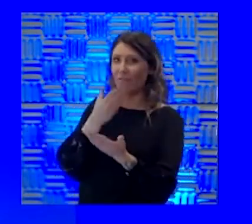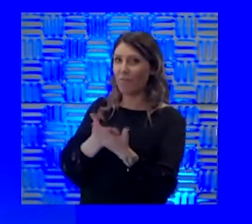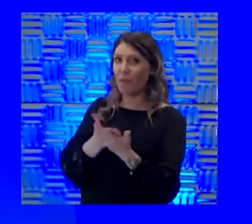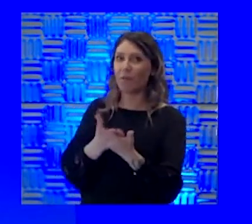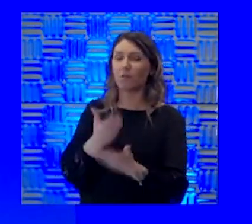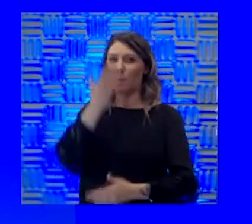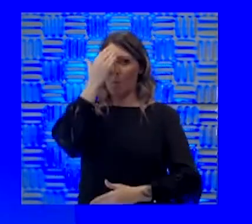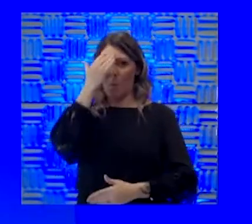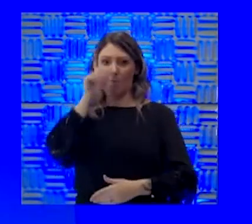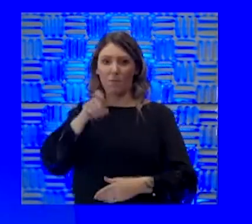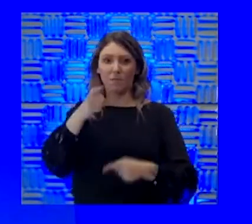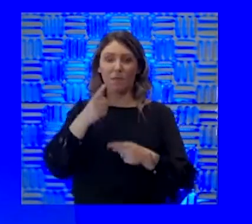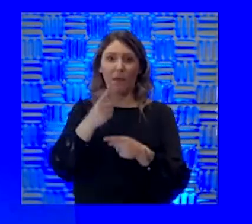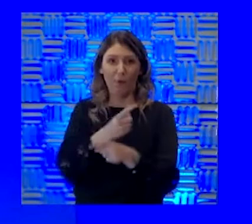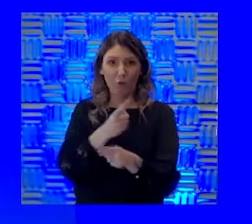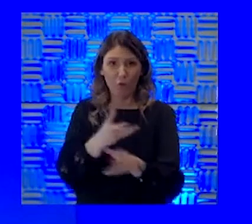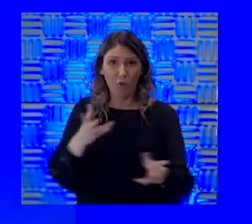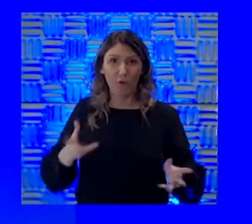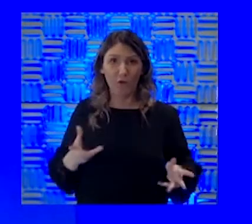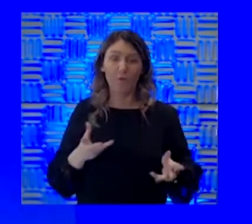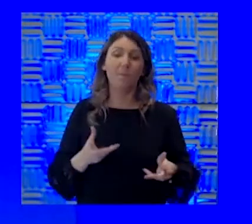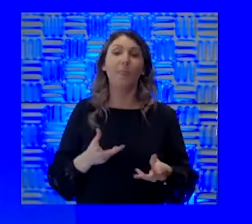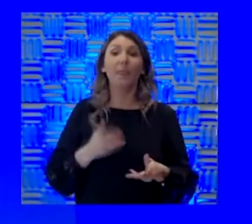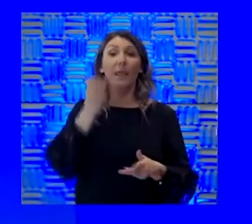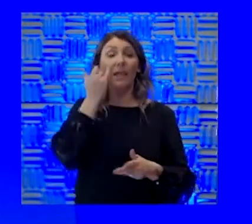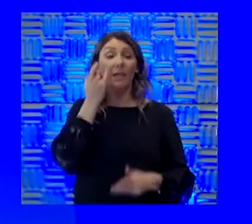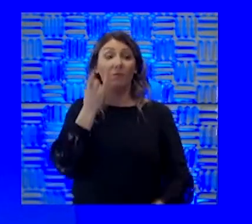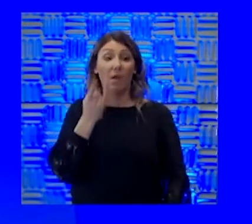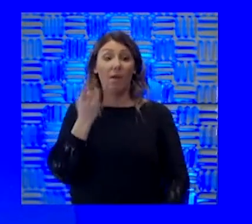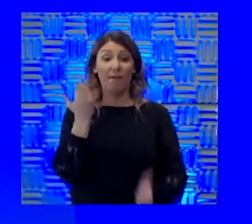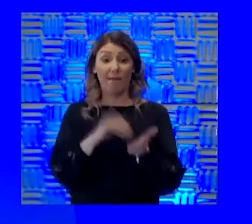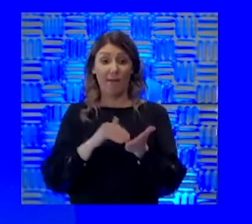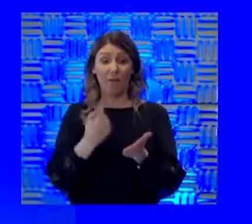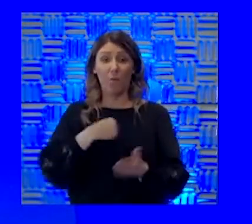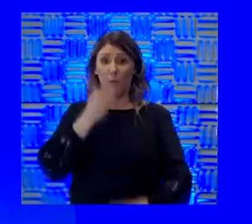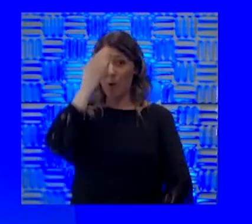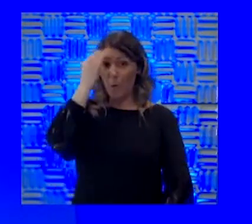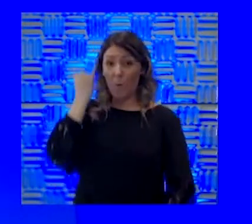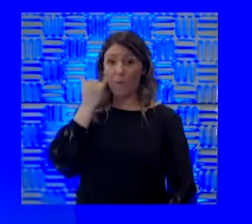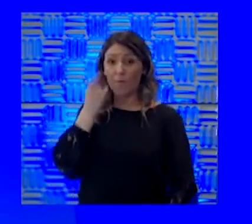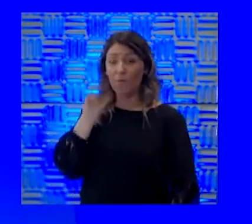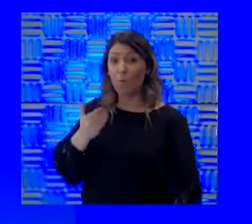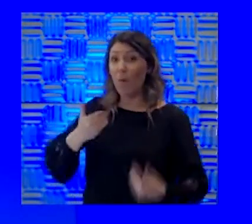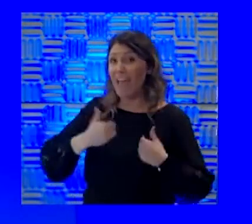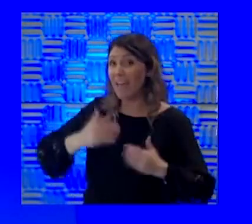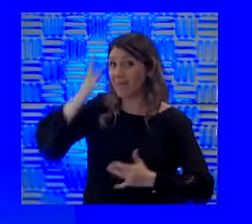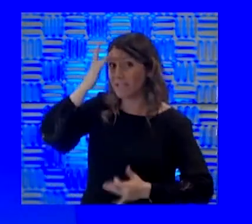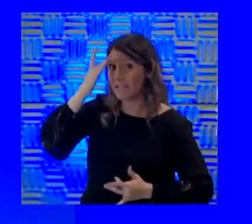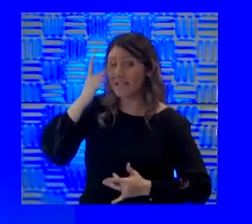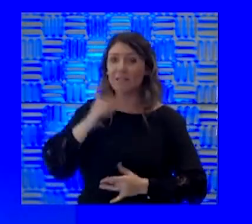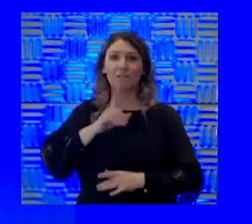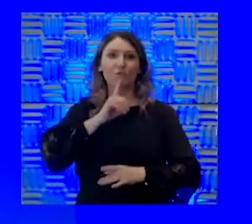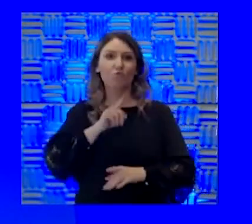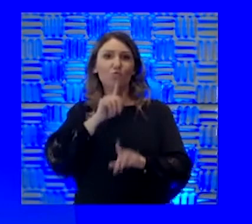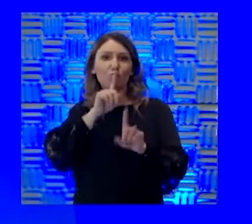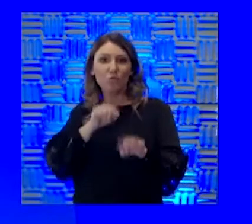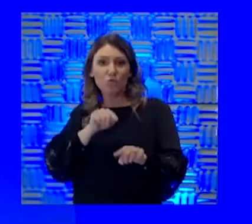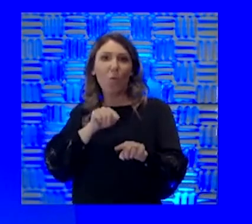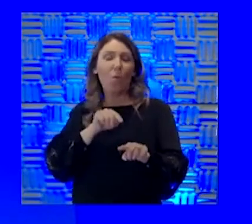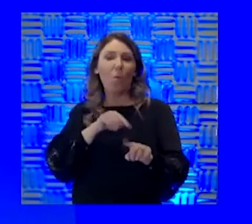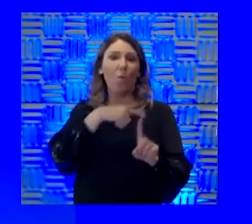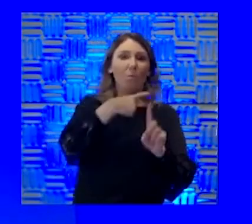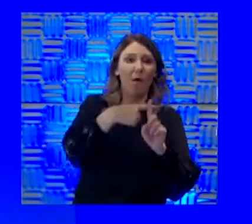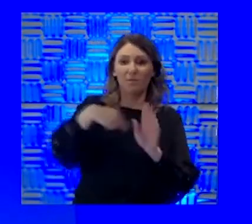they're accurate again, so we know if you have the disease, that you truly have the result, and if you don't, then you don't have the